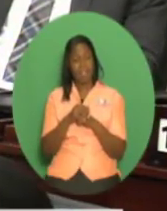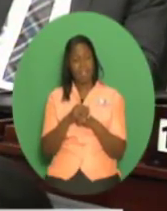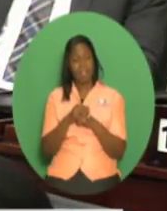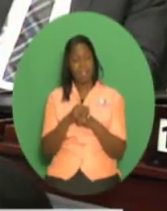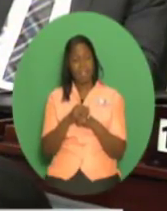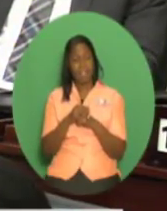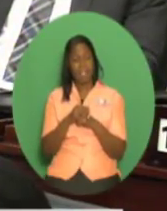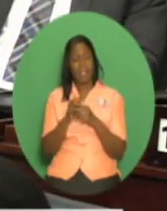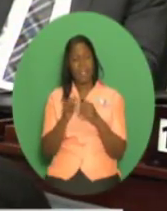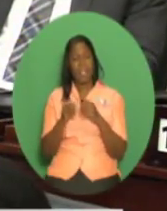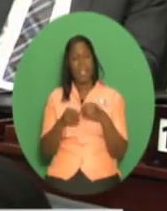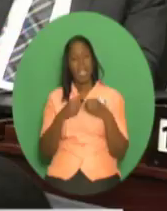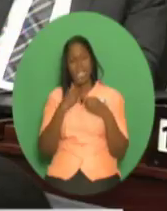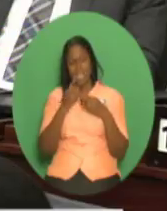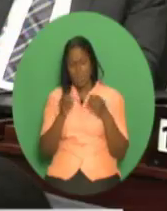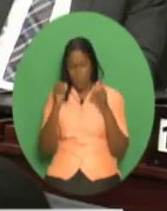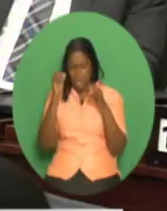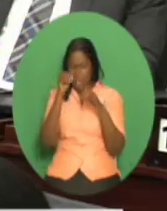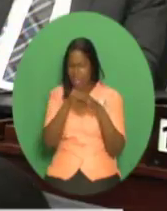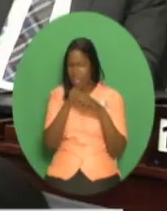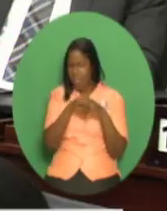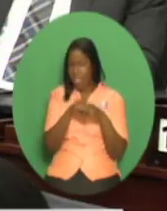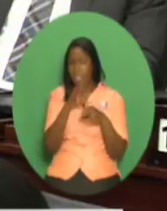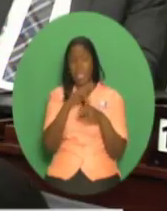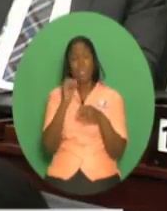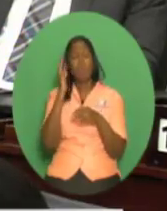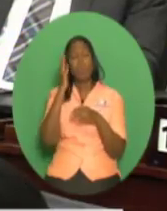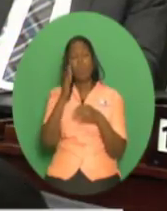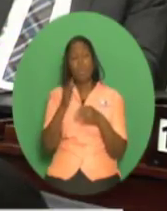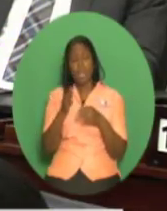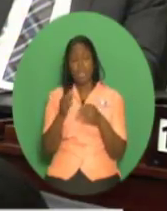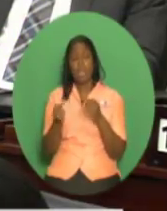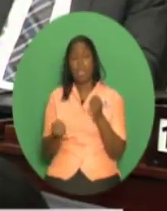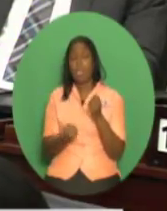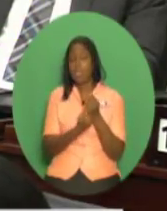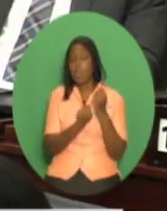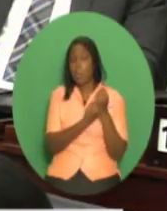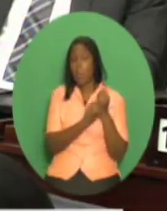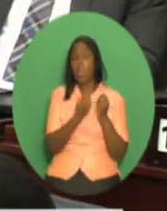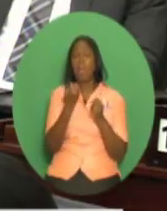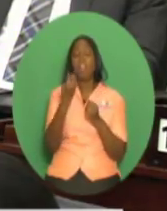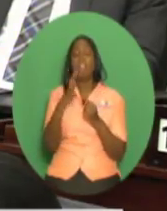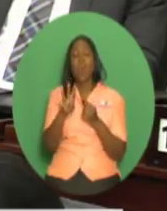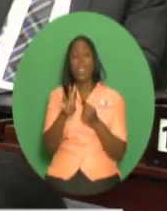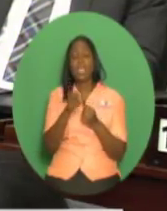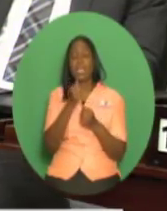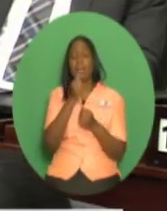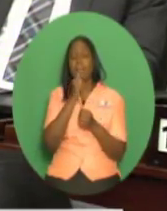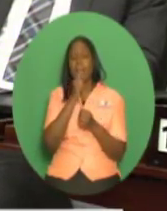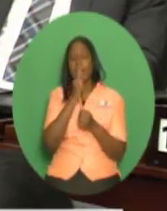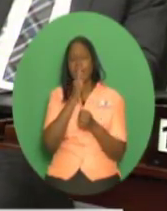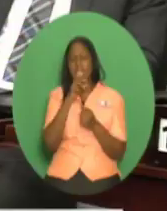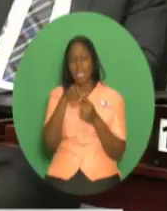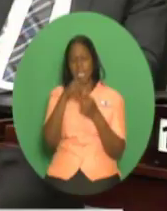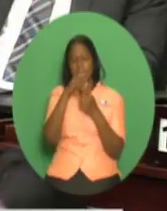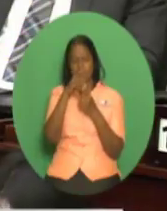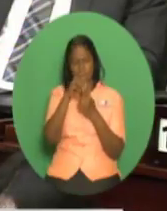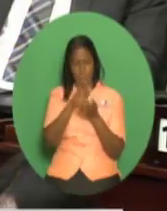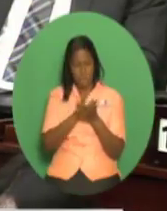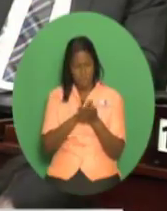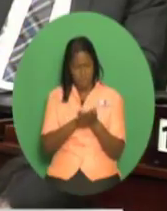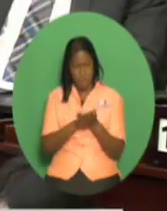and supported 14 private special schools who are